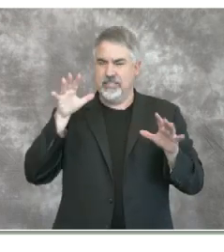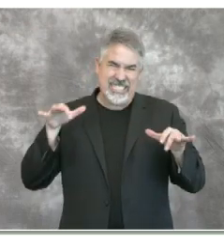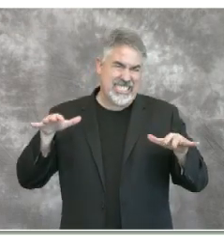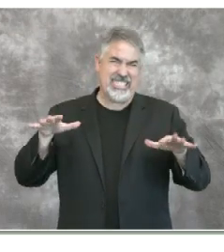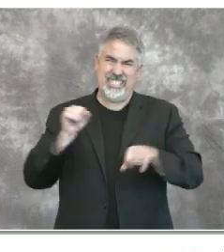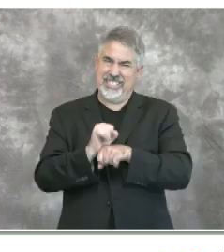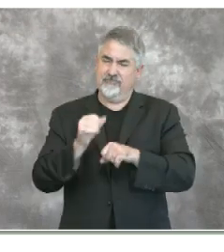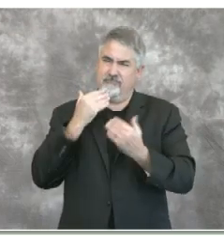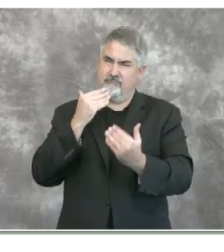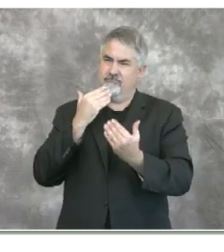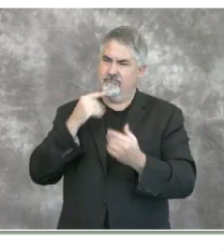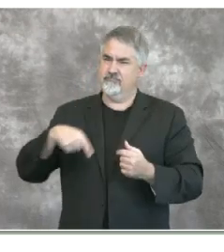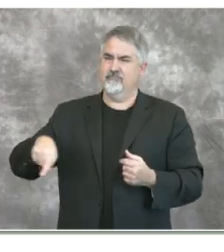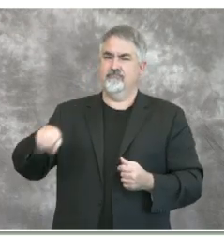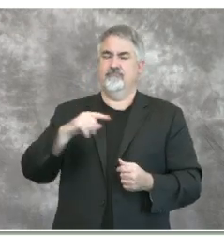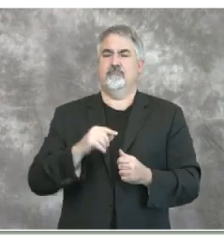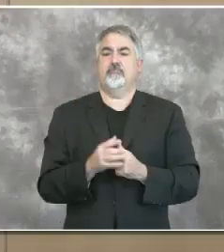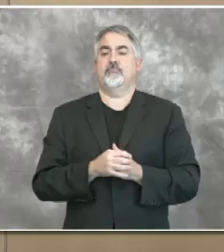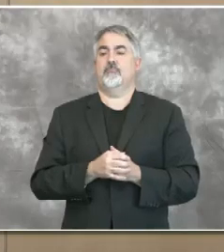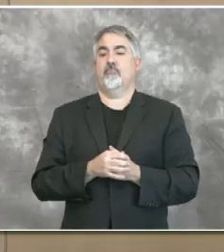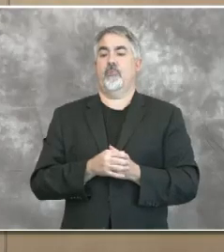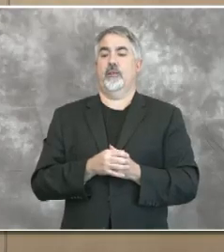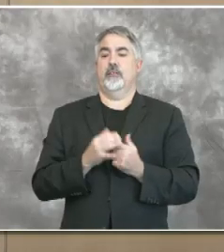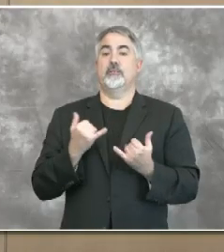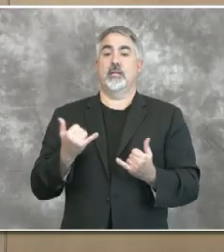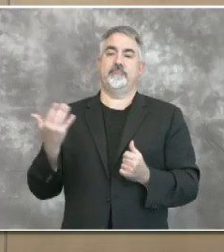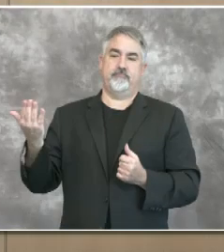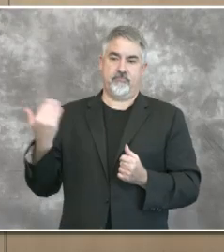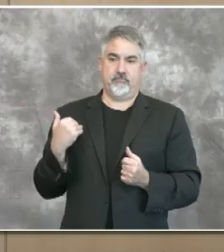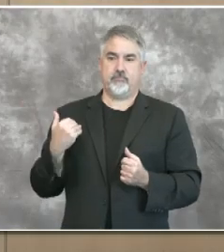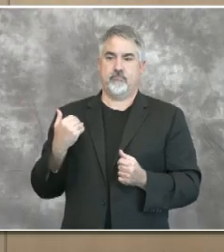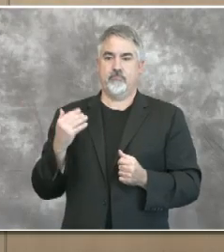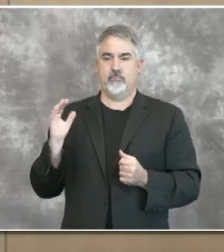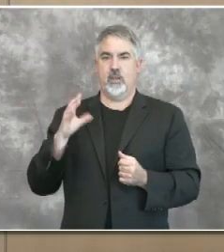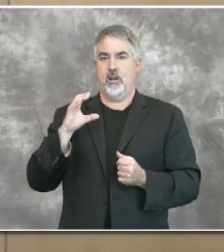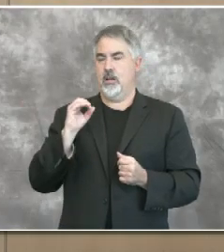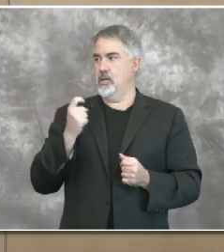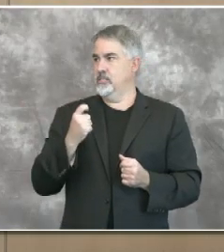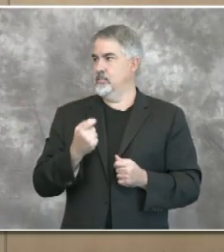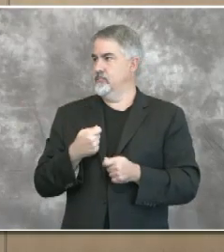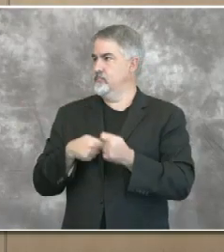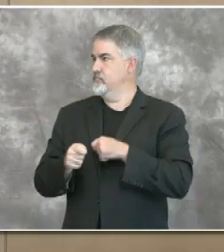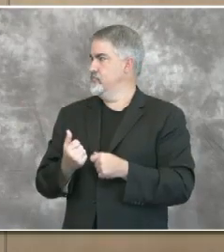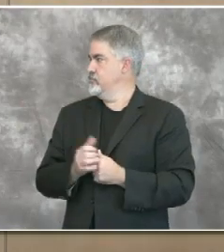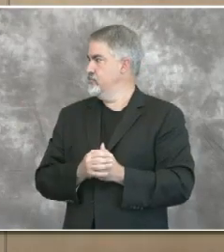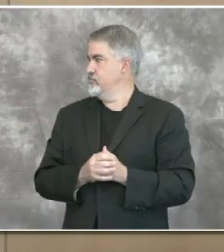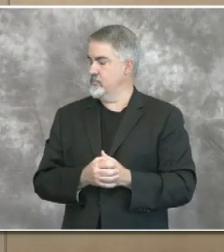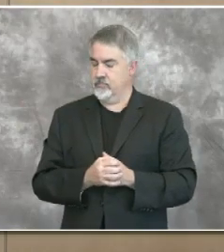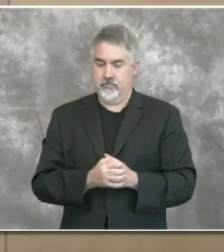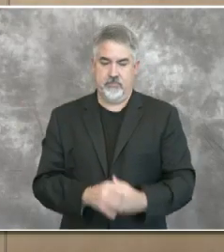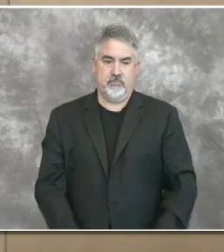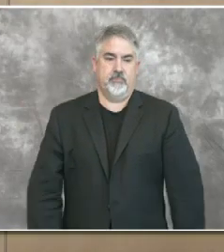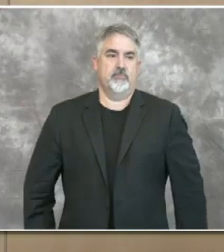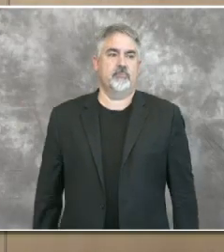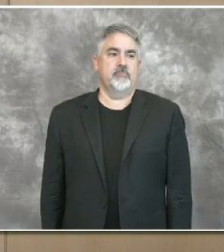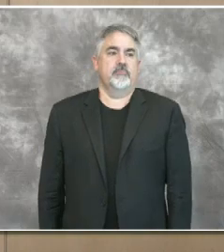again, everyone. Now, please welcome back to the podium Chairman Cox. Thank you.